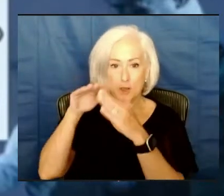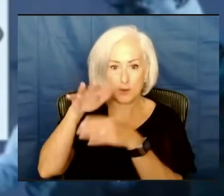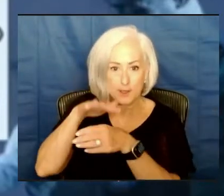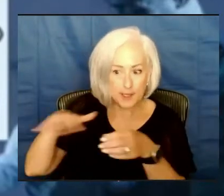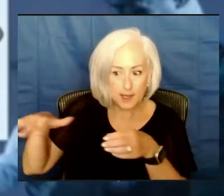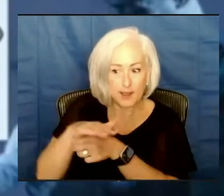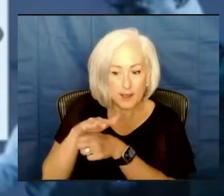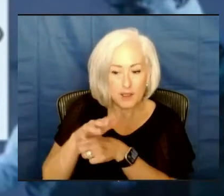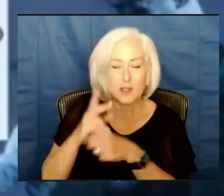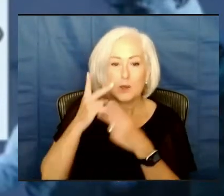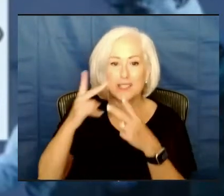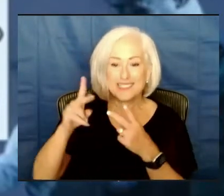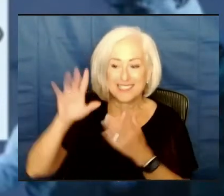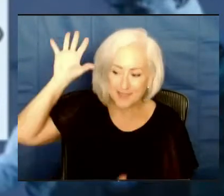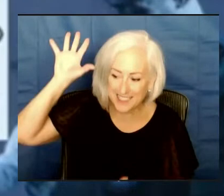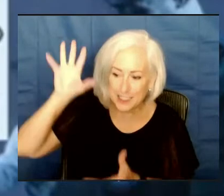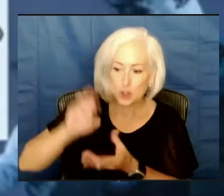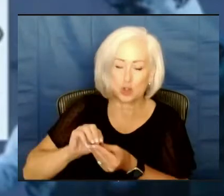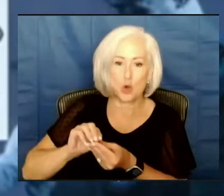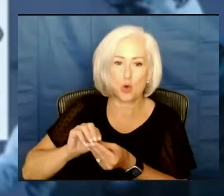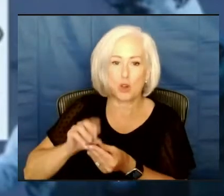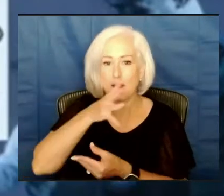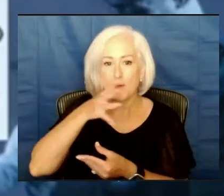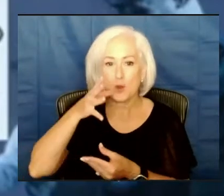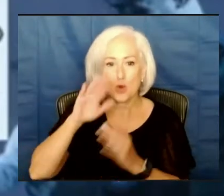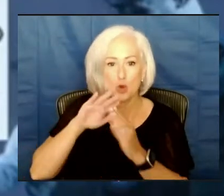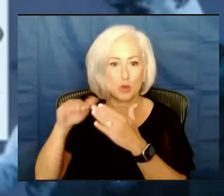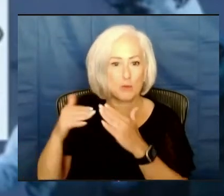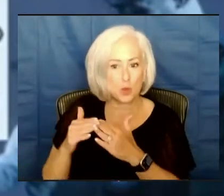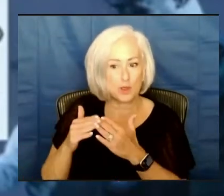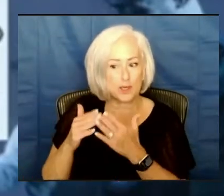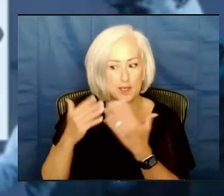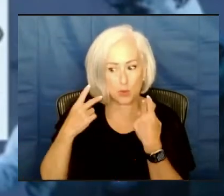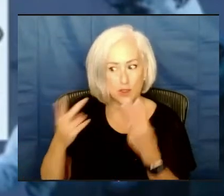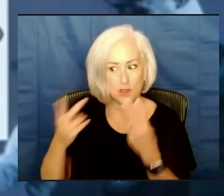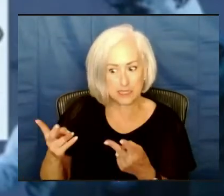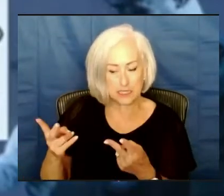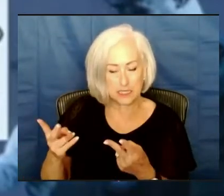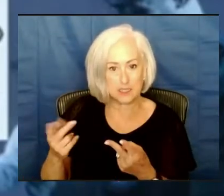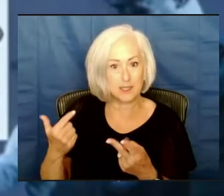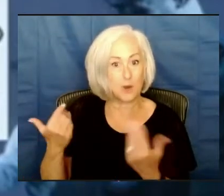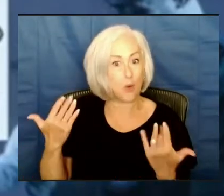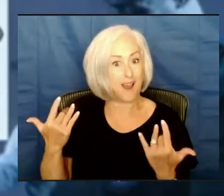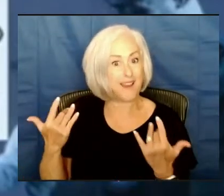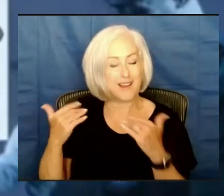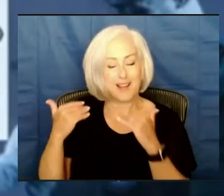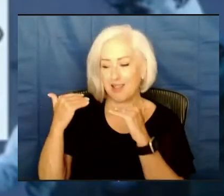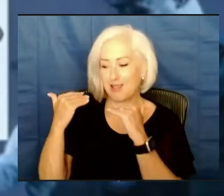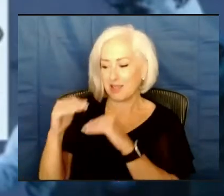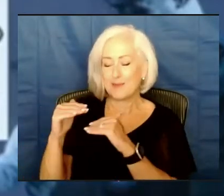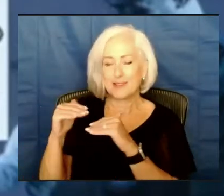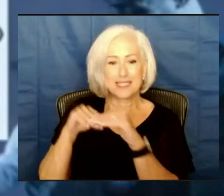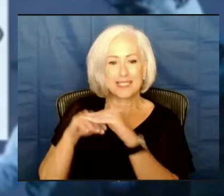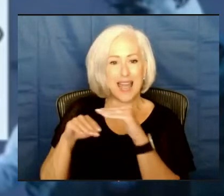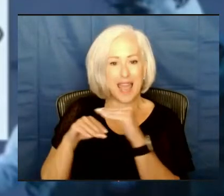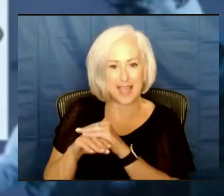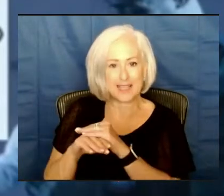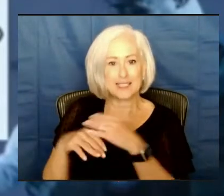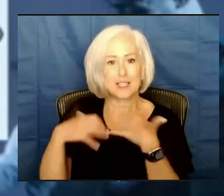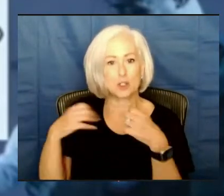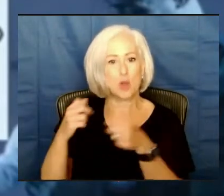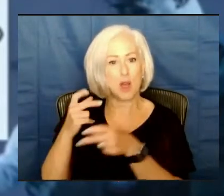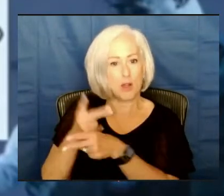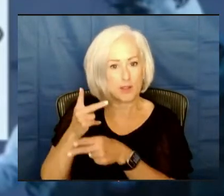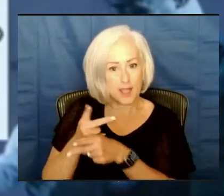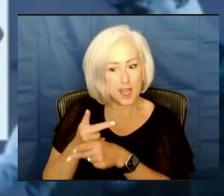the totality of the rural community, right? Because they do have limited access to health care. They have limited access to